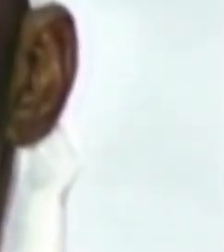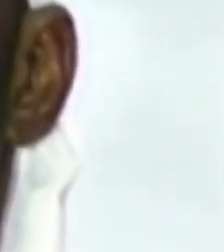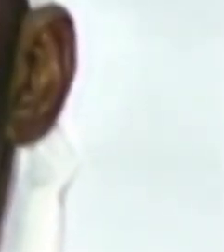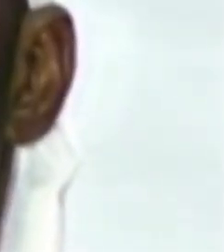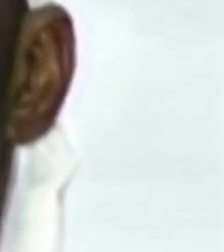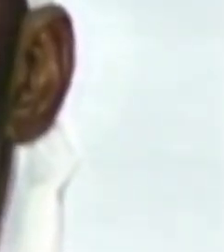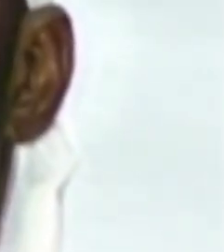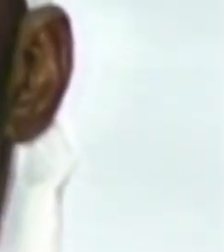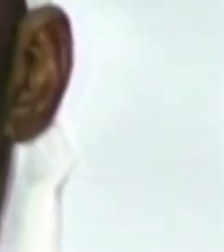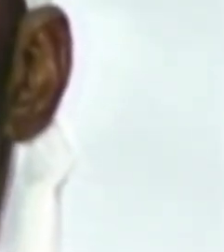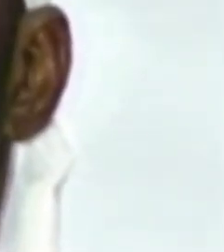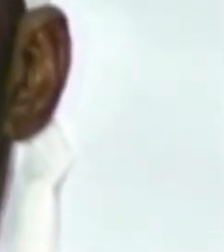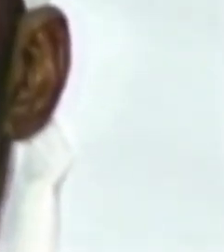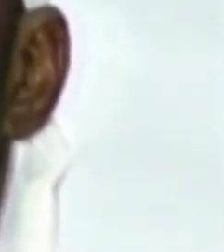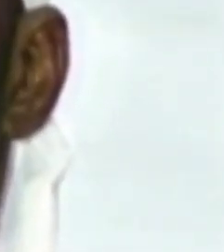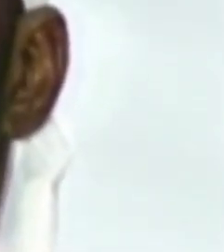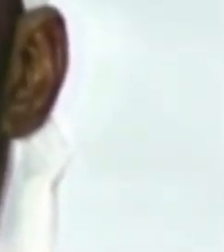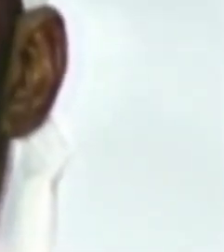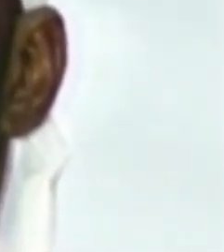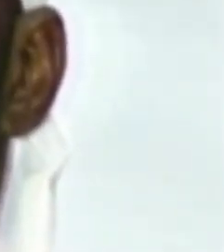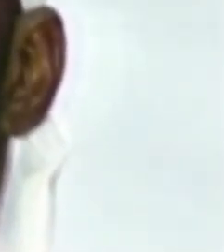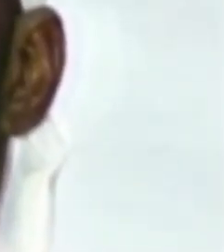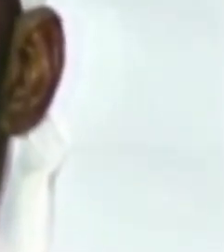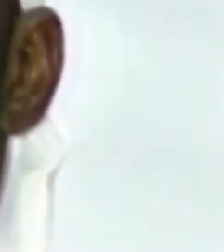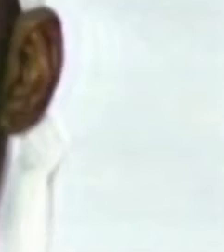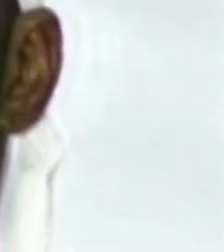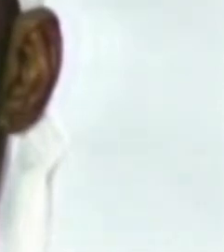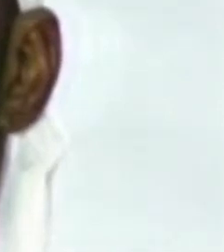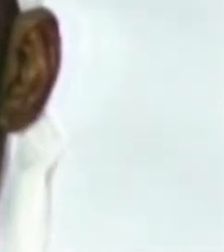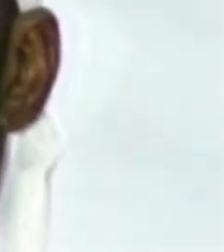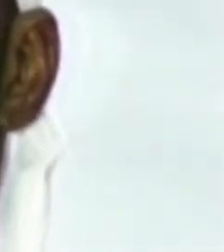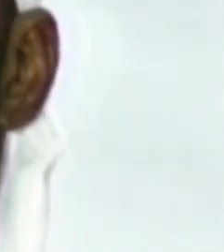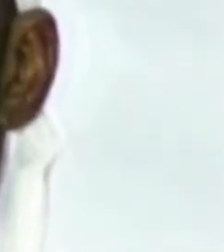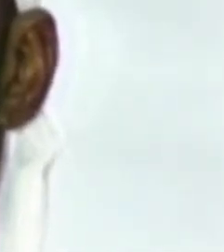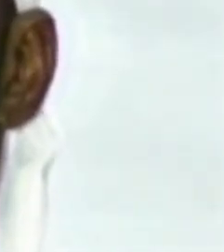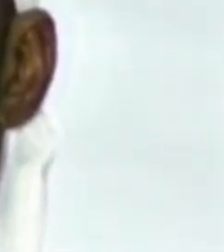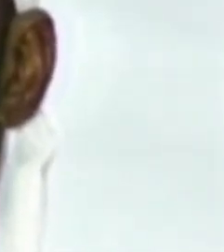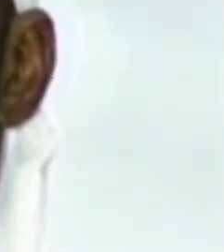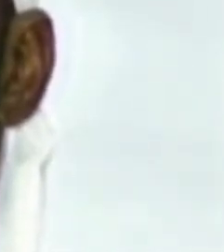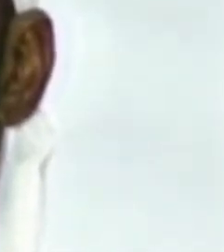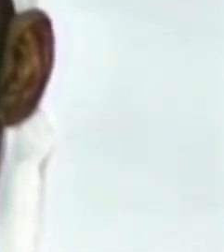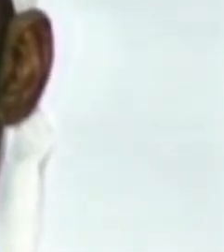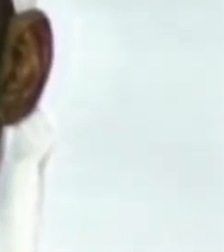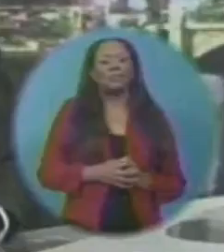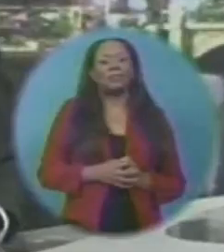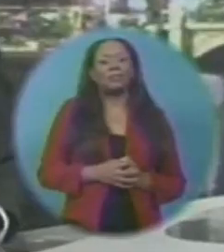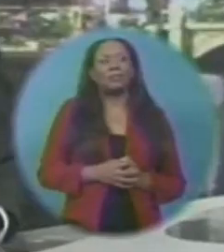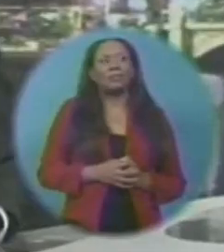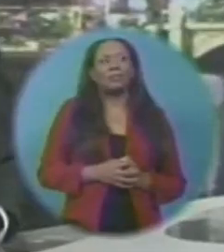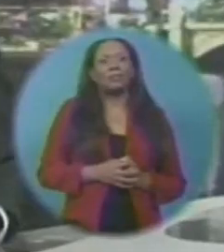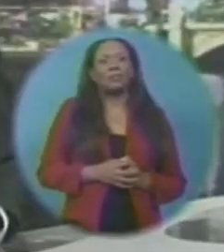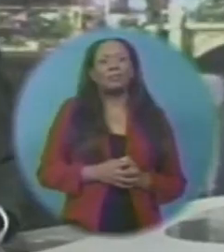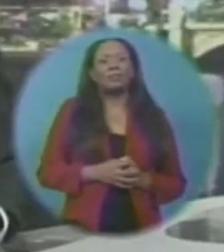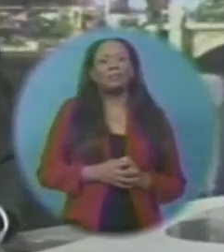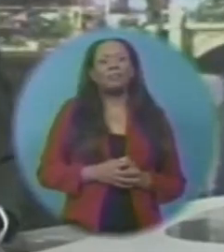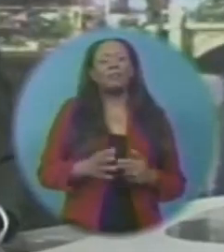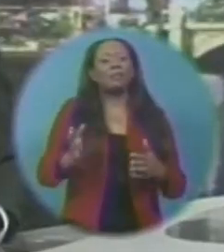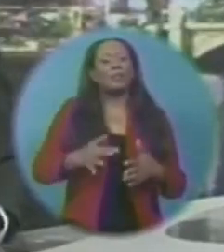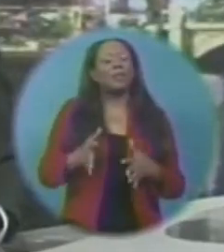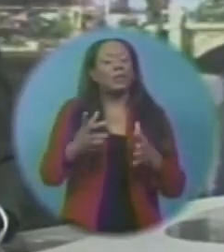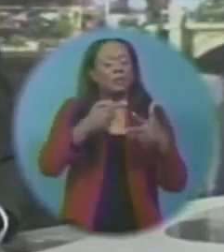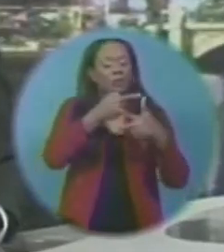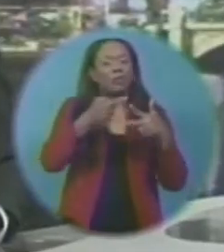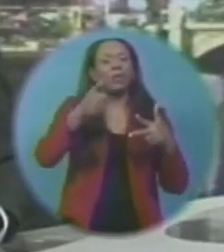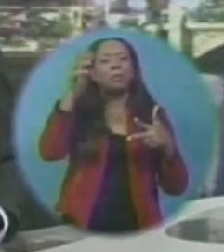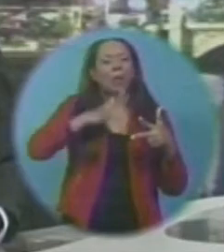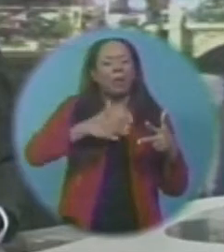but their sentencing was postponed until today because the attorney representing Clayton was late for court, resulting in Justice Martin Gale postponing